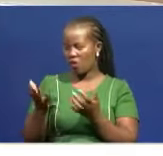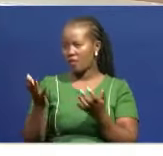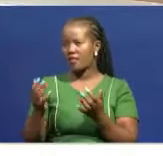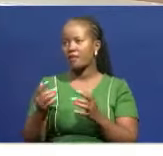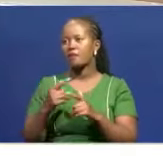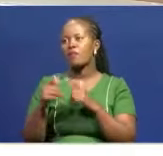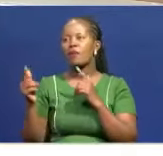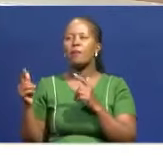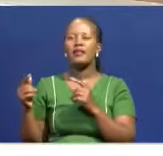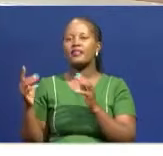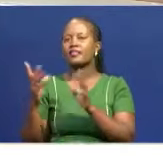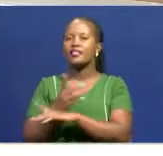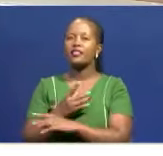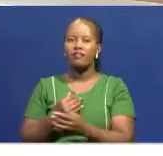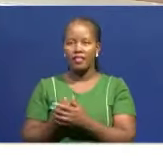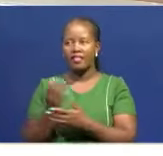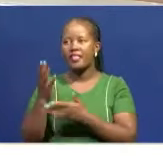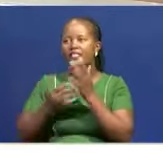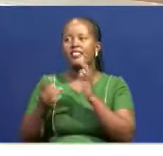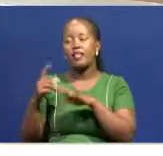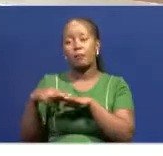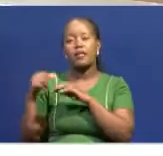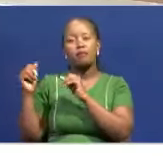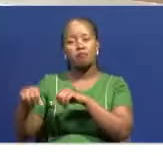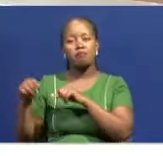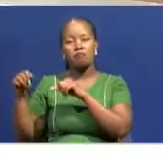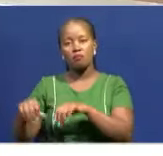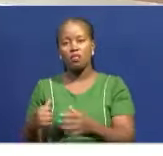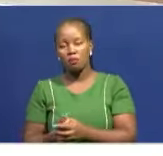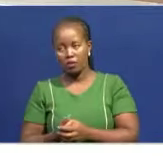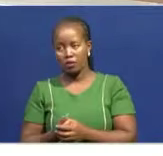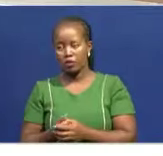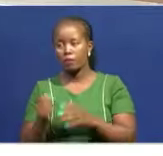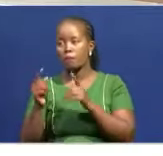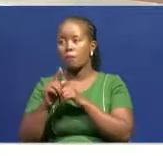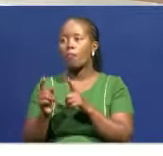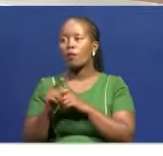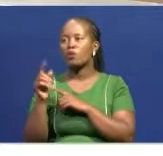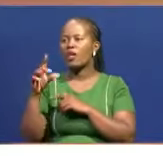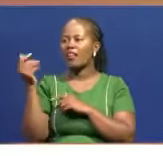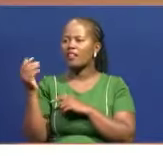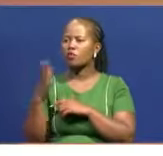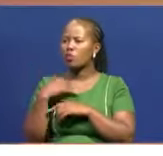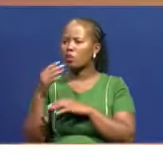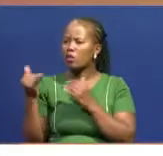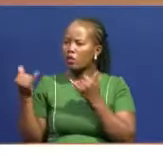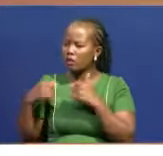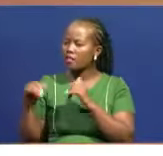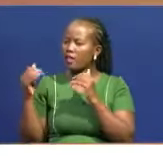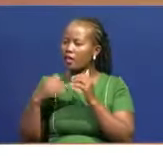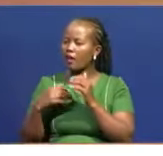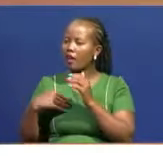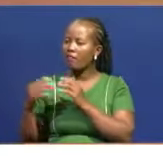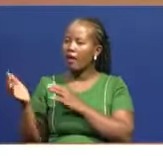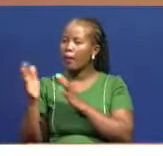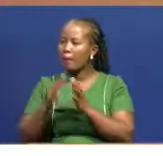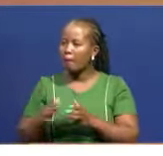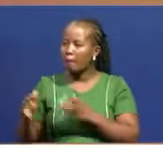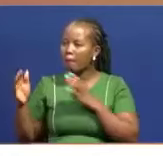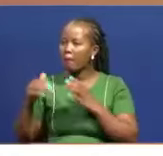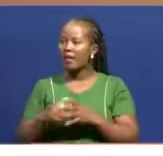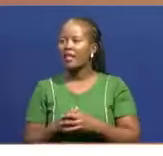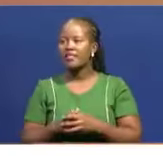Or the rest of them. So sometimes that's possible. So again, those are the building blocks to try and get a pathway. What ideally